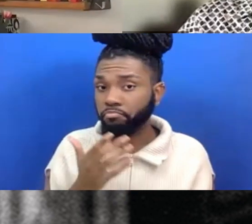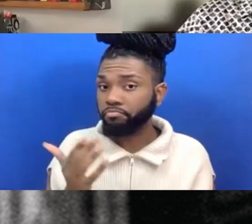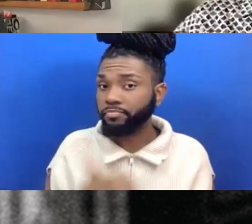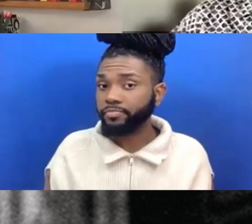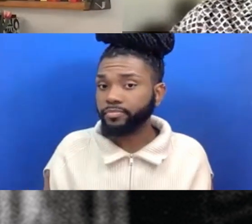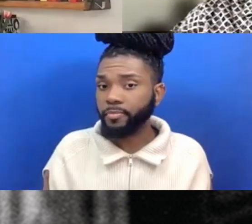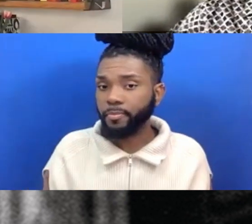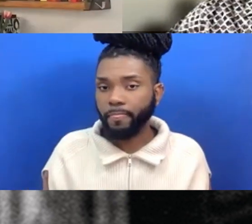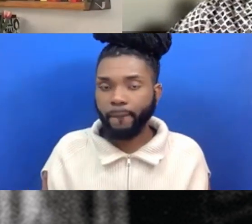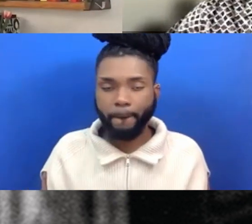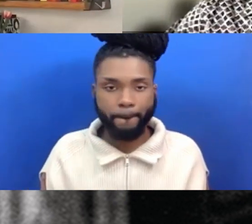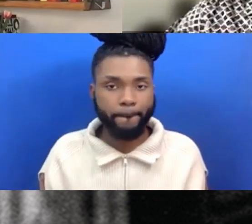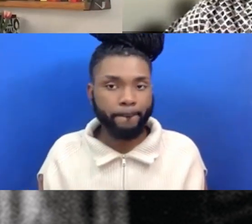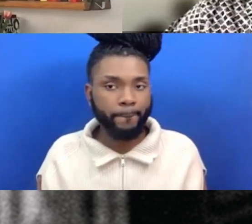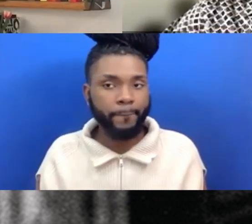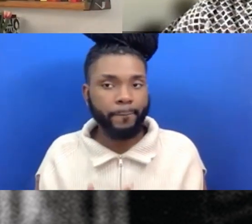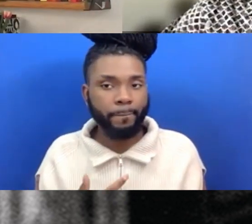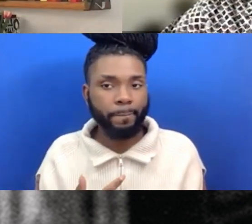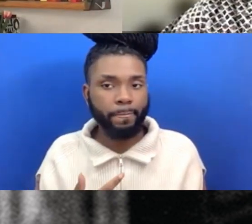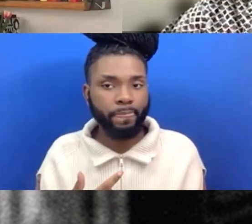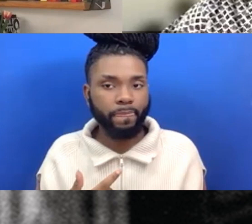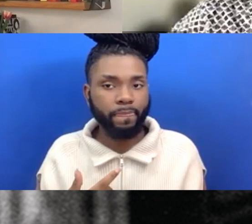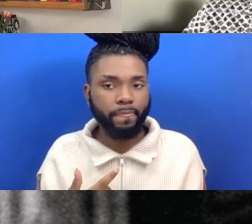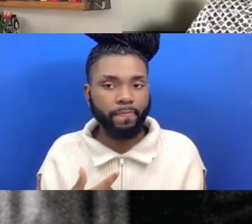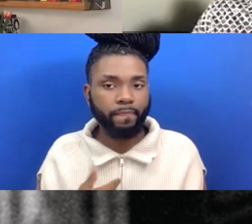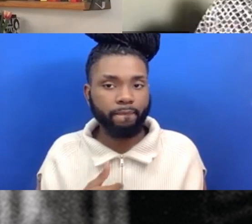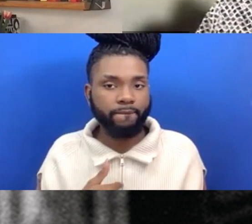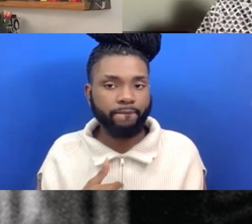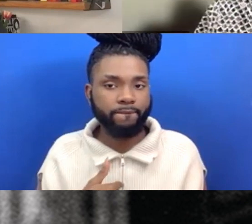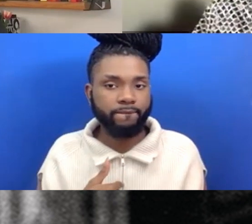I think it kind of follows from,